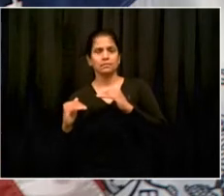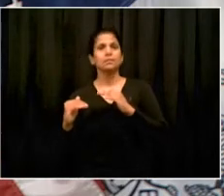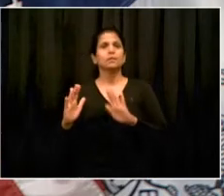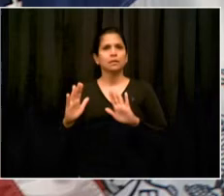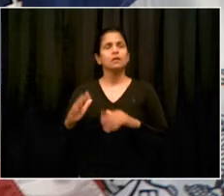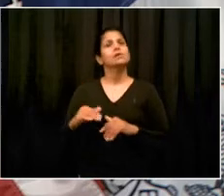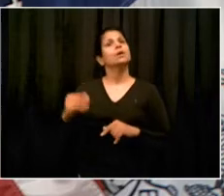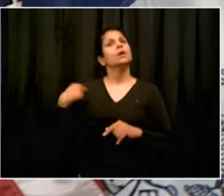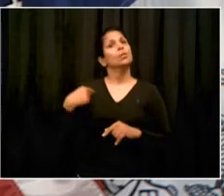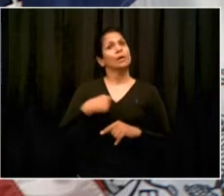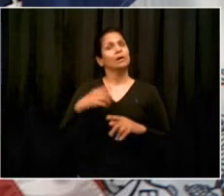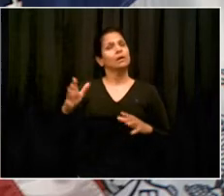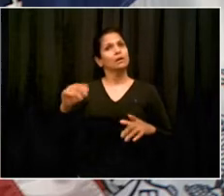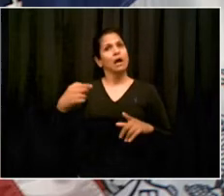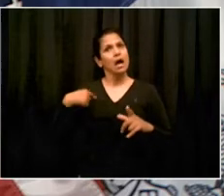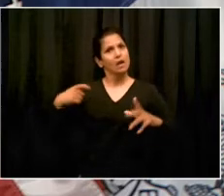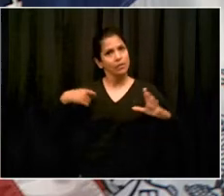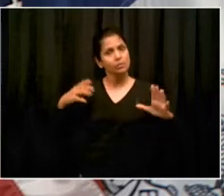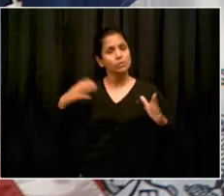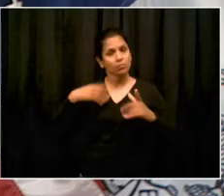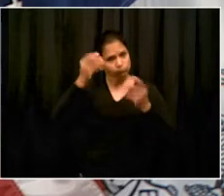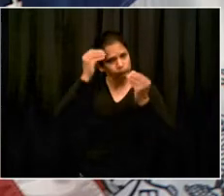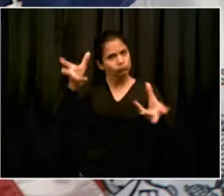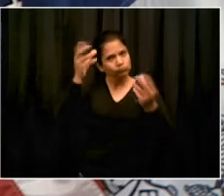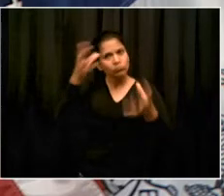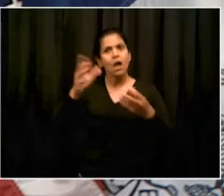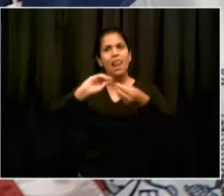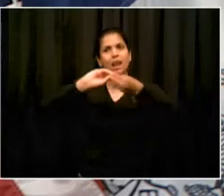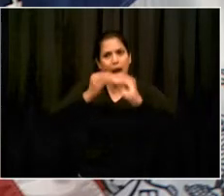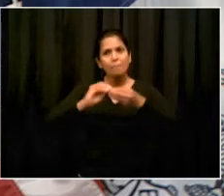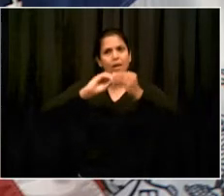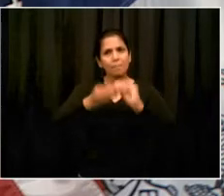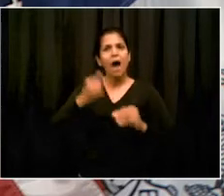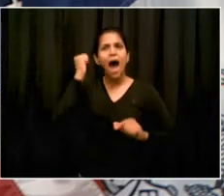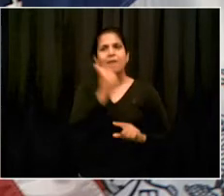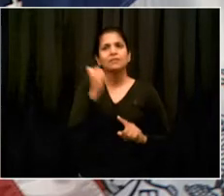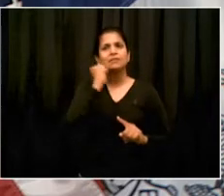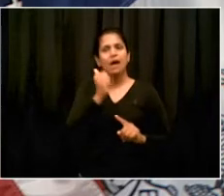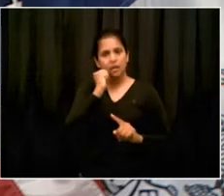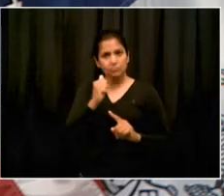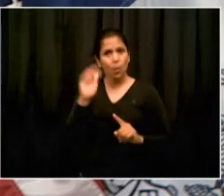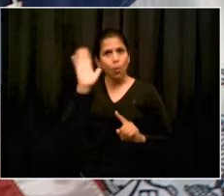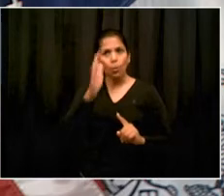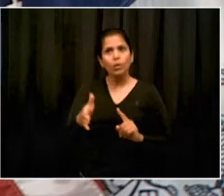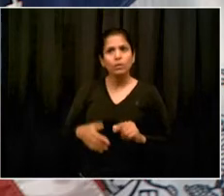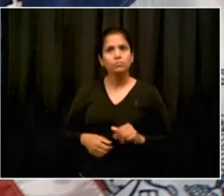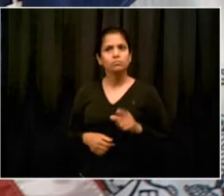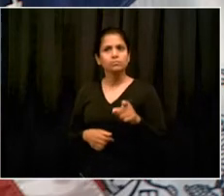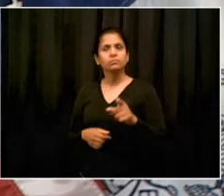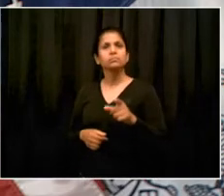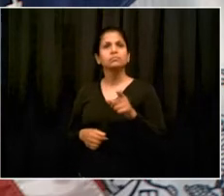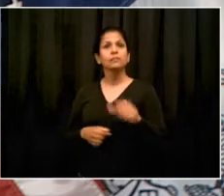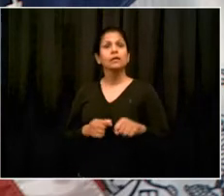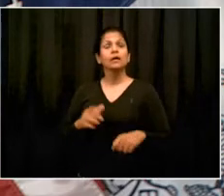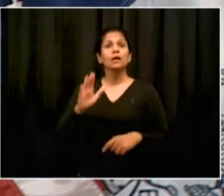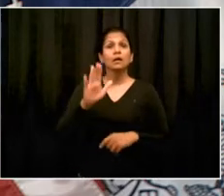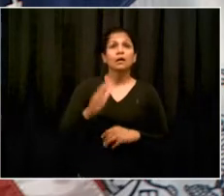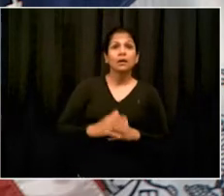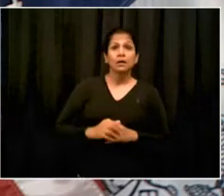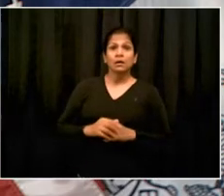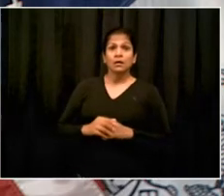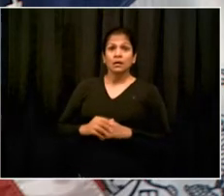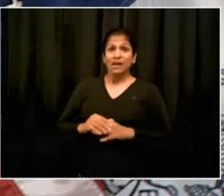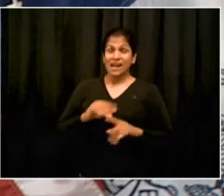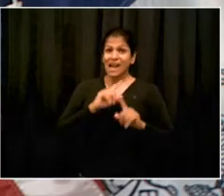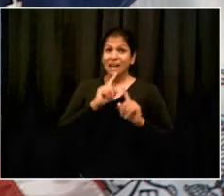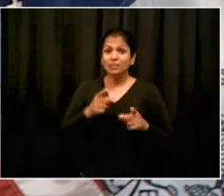again, all roads lead back to testing. The more people get tested, the more accurate the number. And we want the true number. We want to really encourage